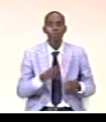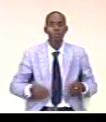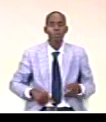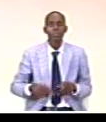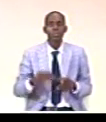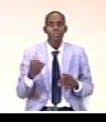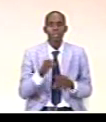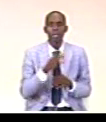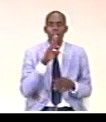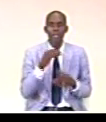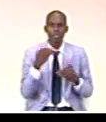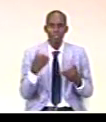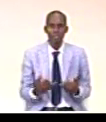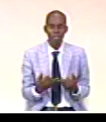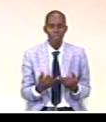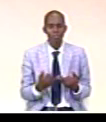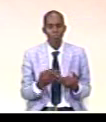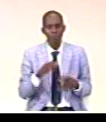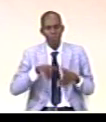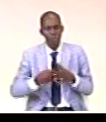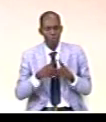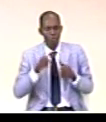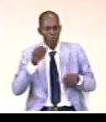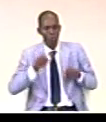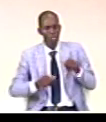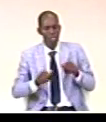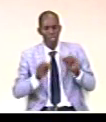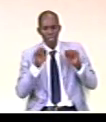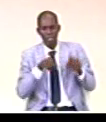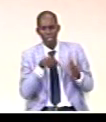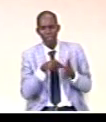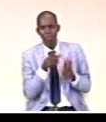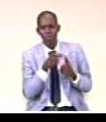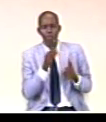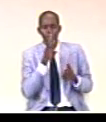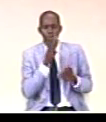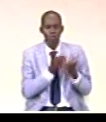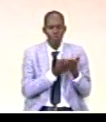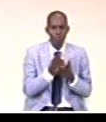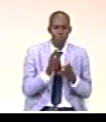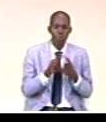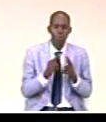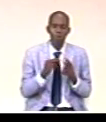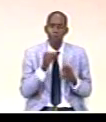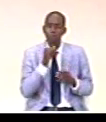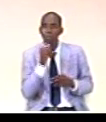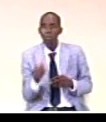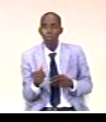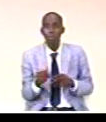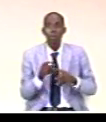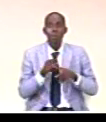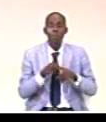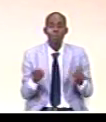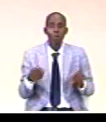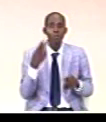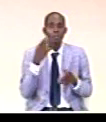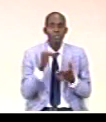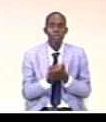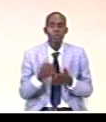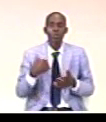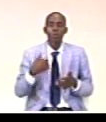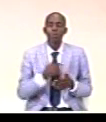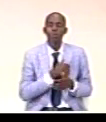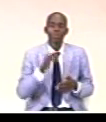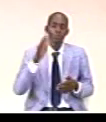say, can this be true? Can this be this? But God said, as Paul was telling them, that you should continue the